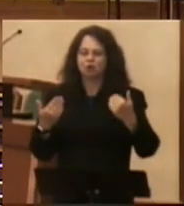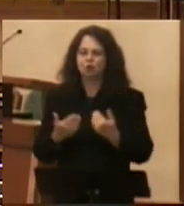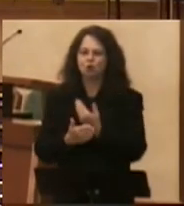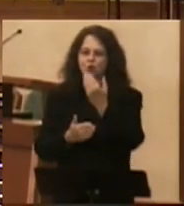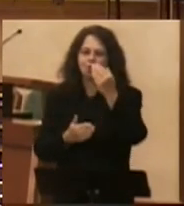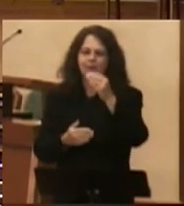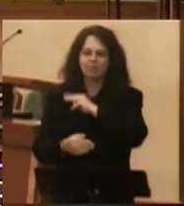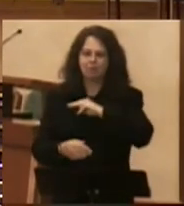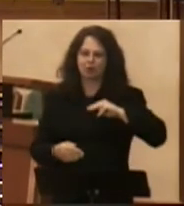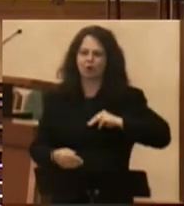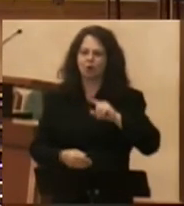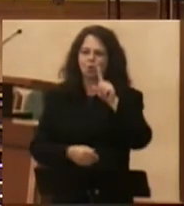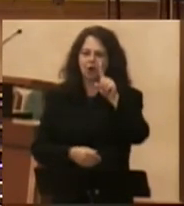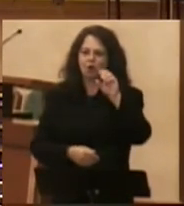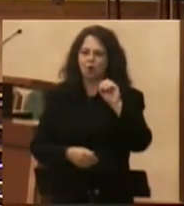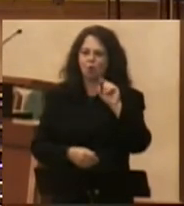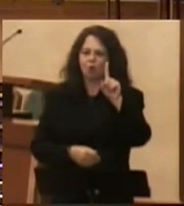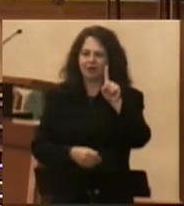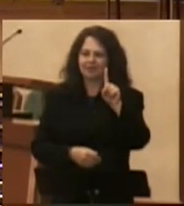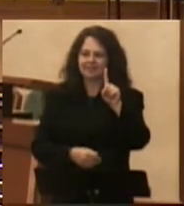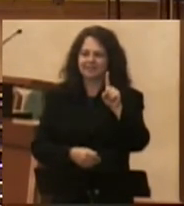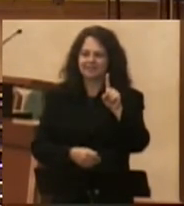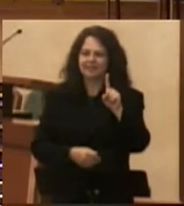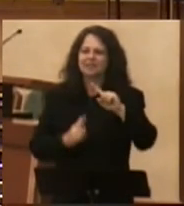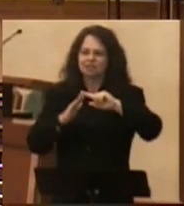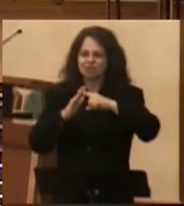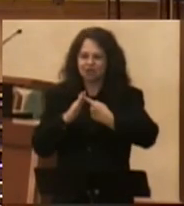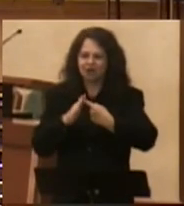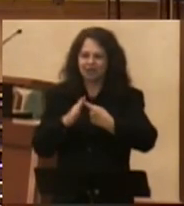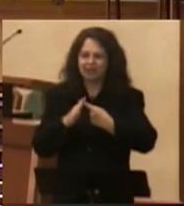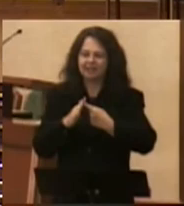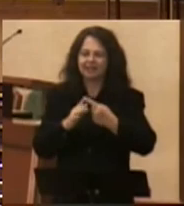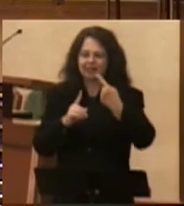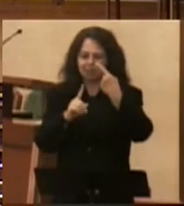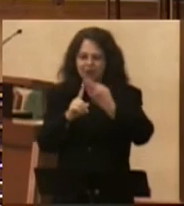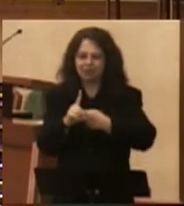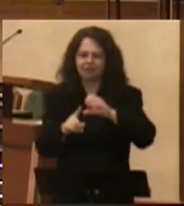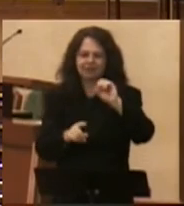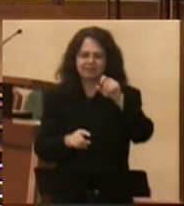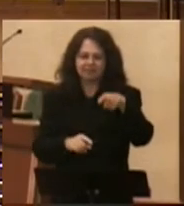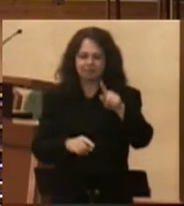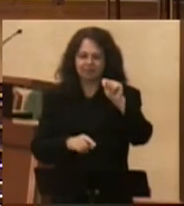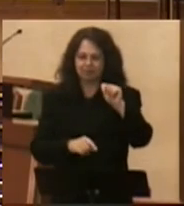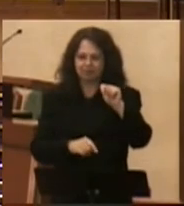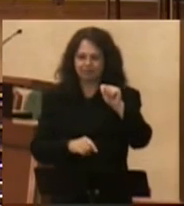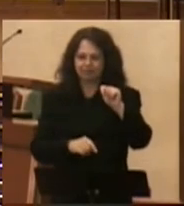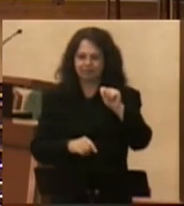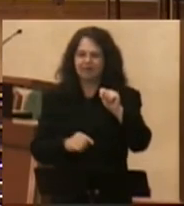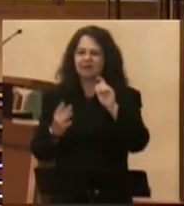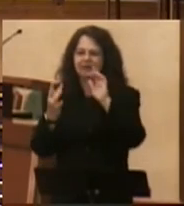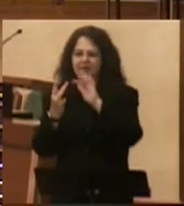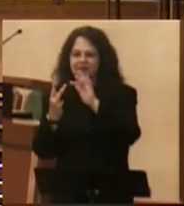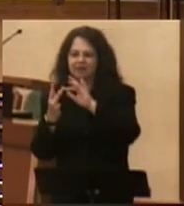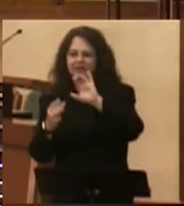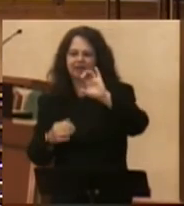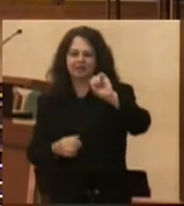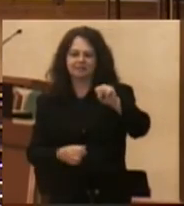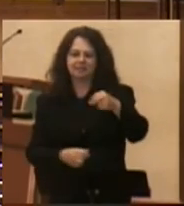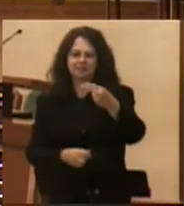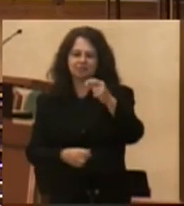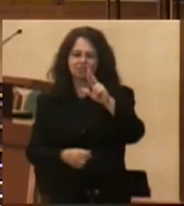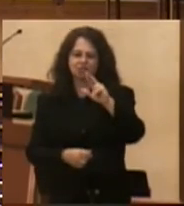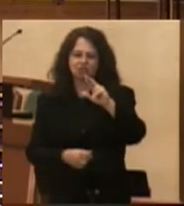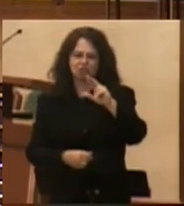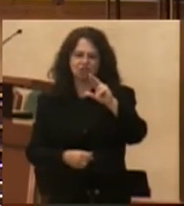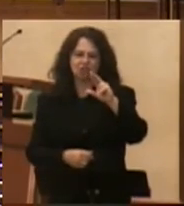this September. You can get a hold of Sherry Kallenbach, who is our new member coordinator, to get the ball